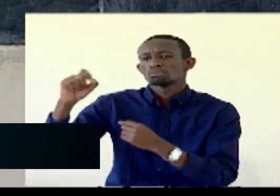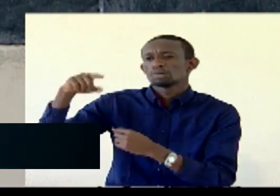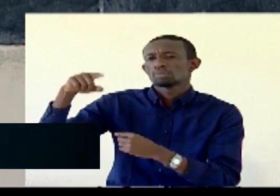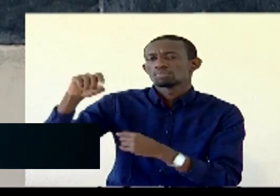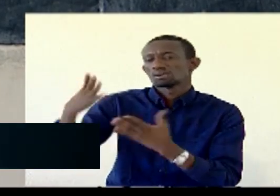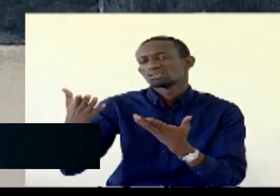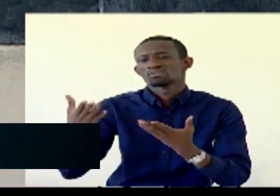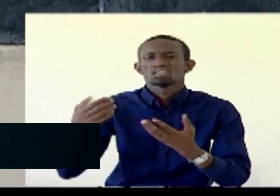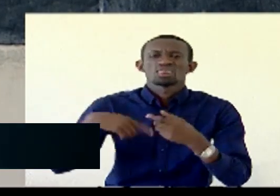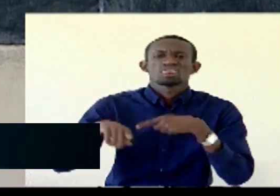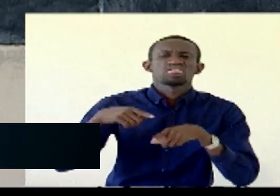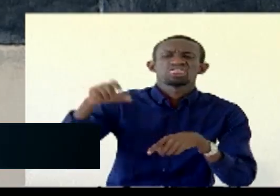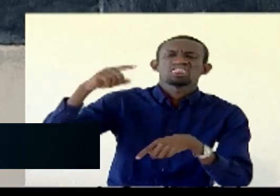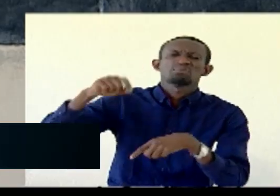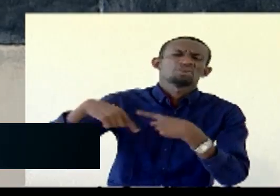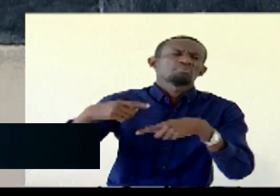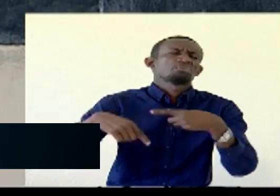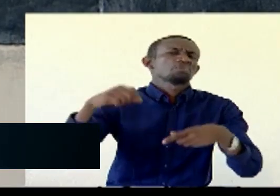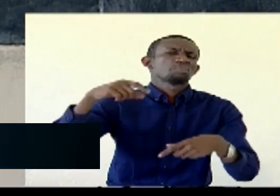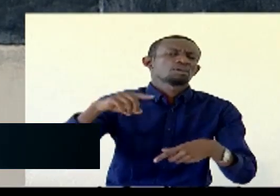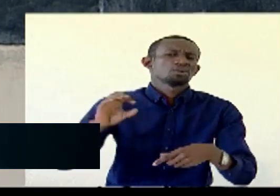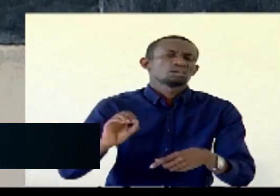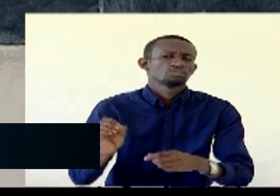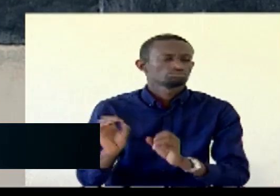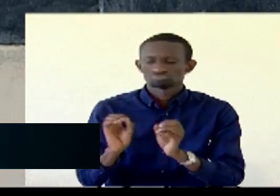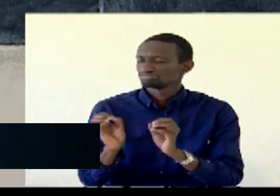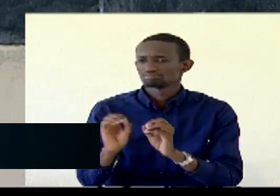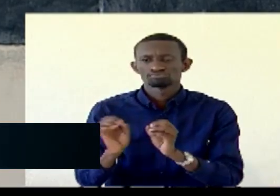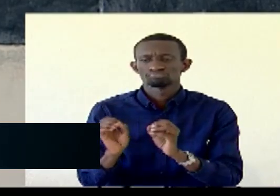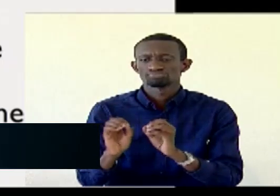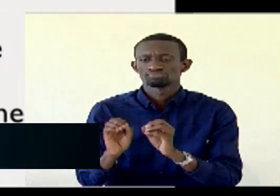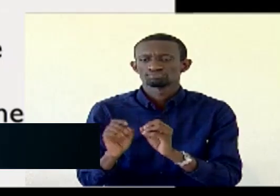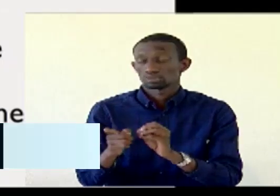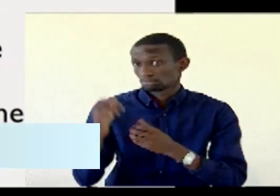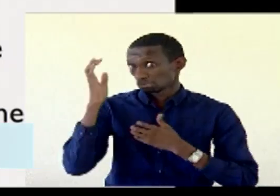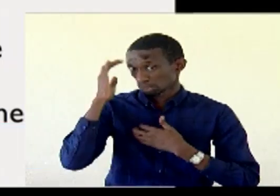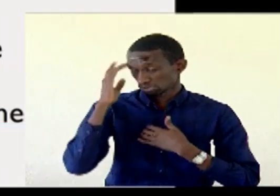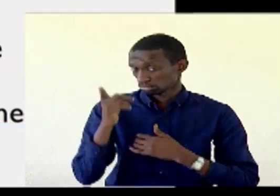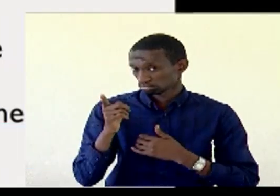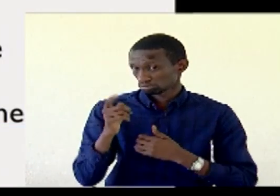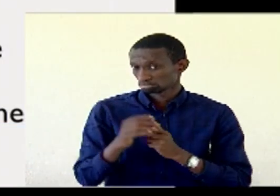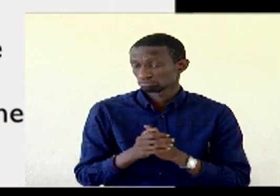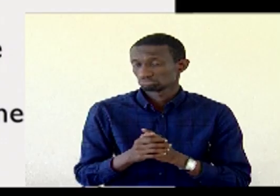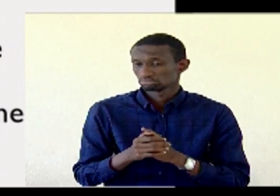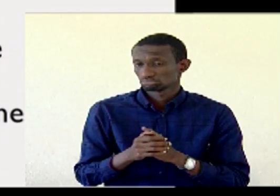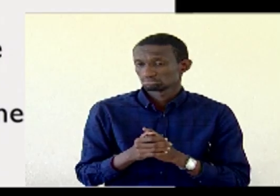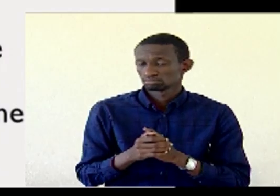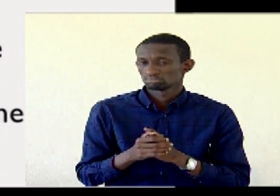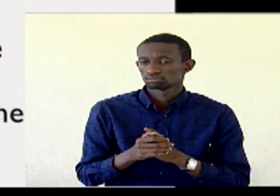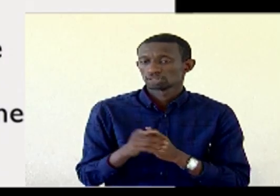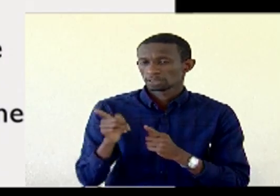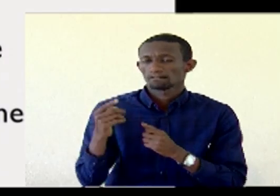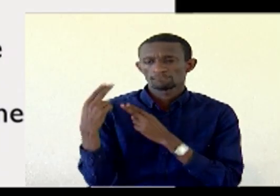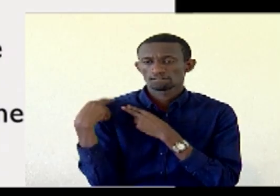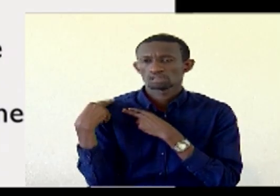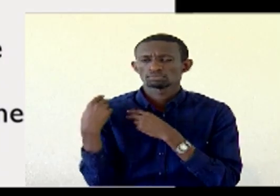is discharging frequently without stopping. That is a disease, and that one is caused by the loss of elasticity